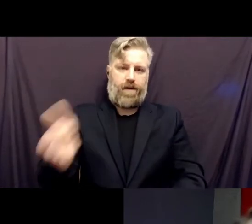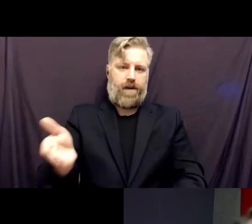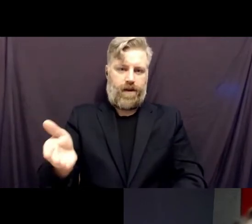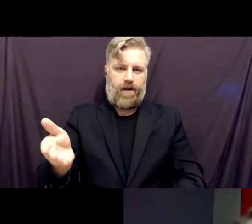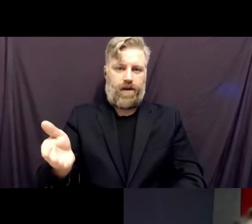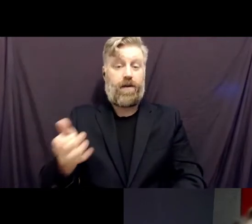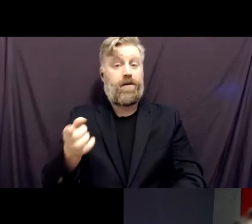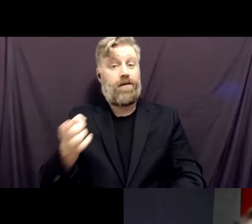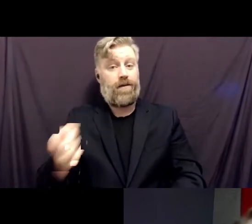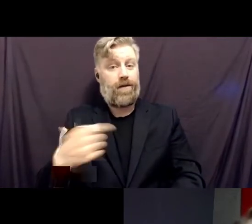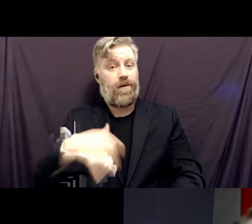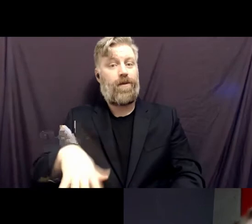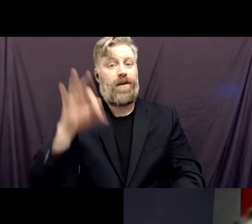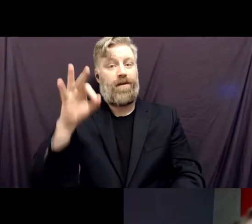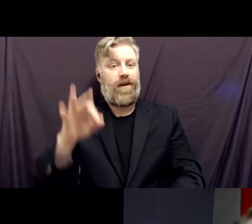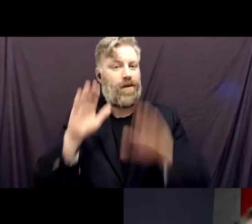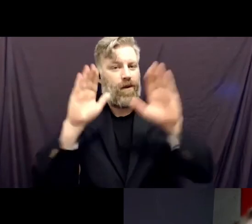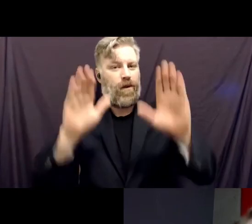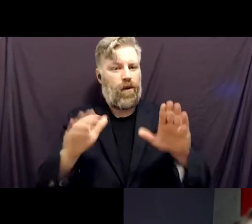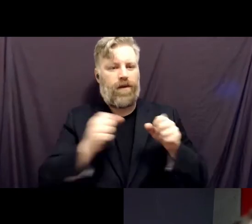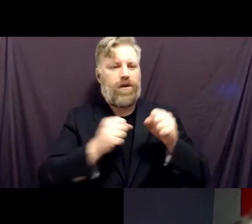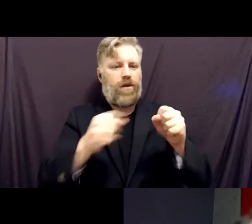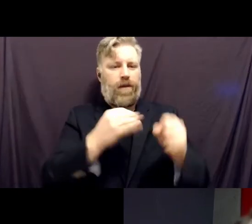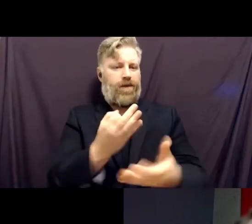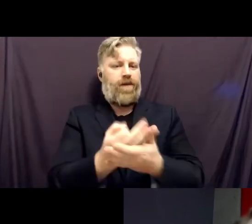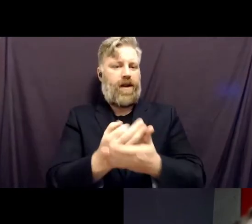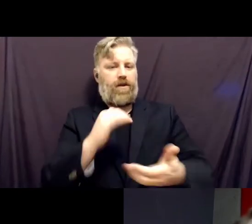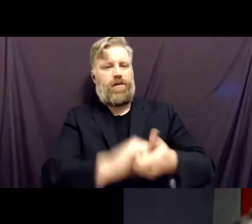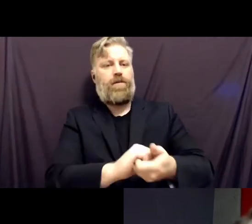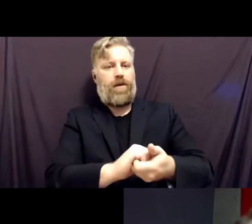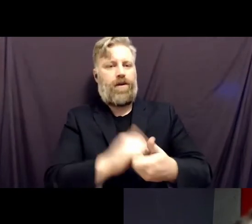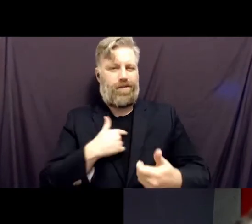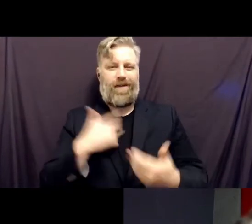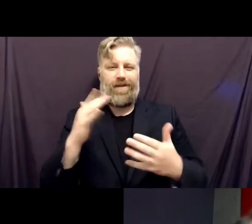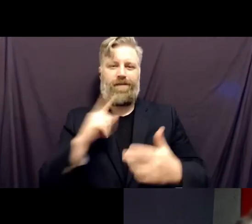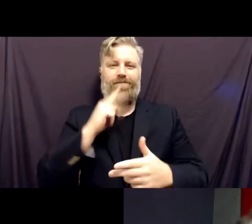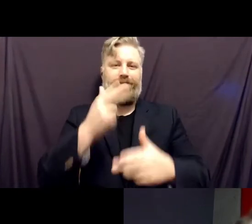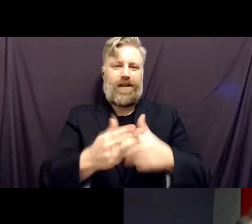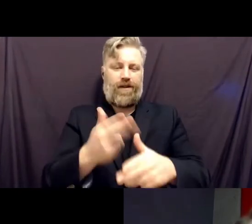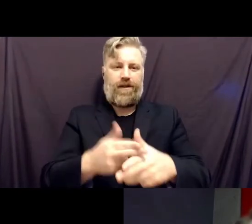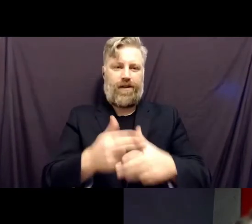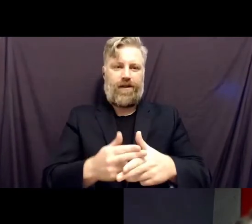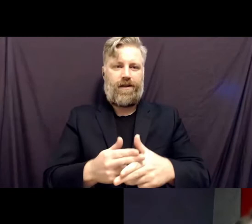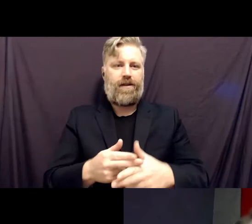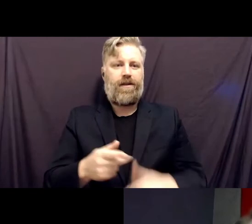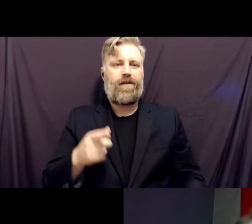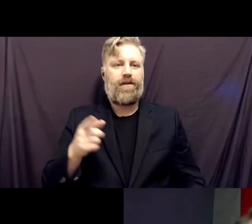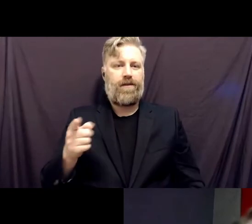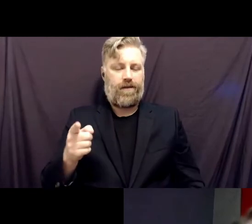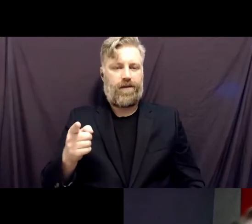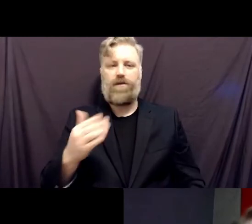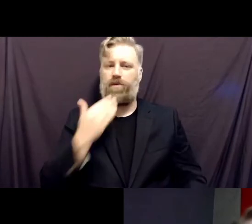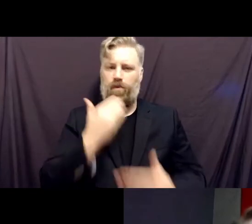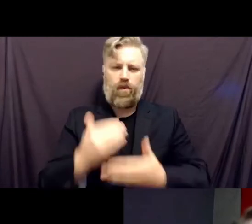wonderful strategic and financial partner. I've mentioned them already, and established an excellent